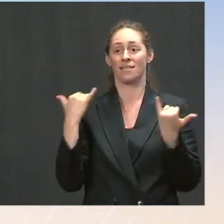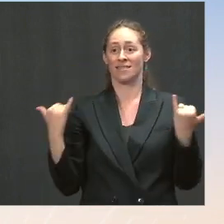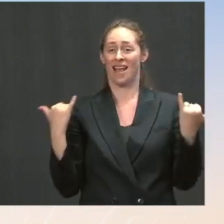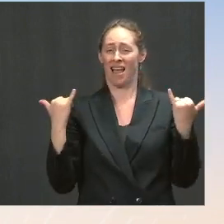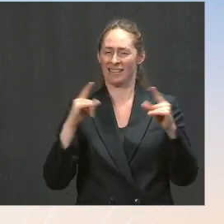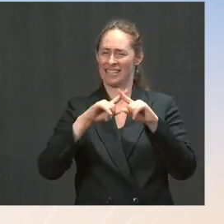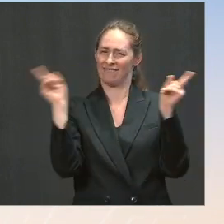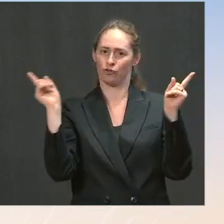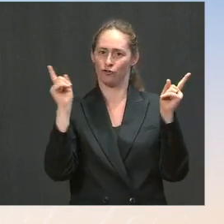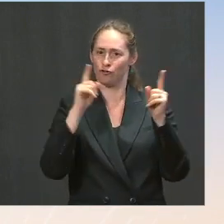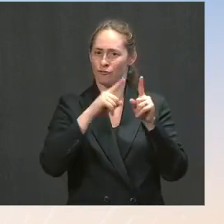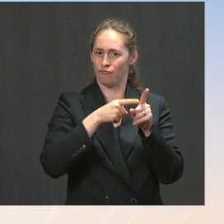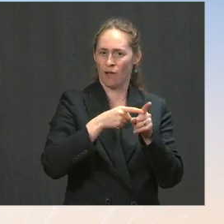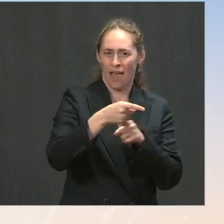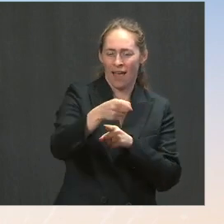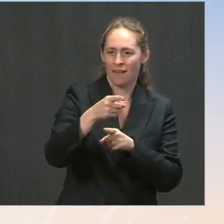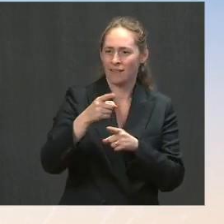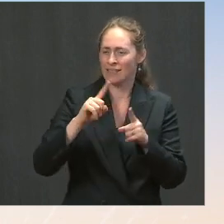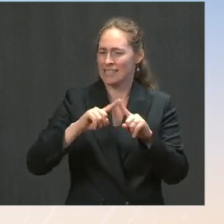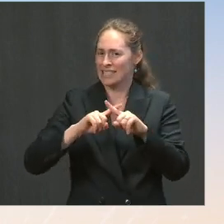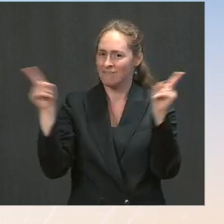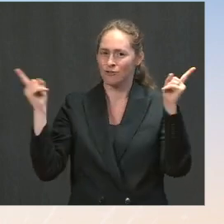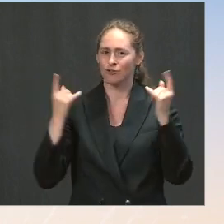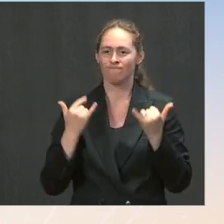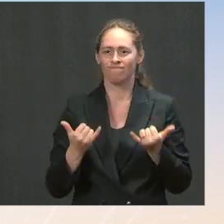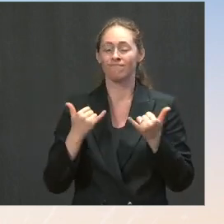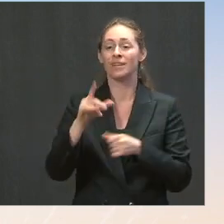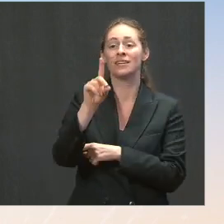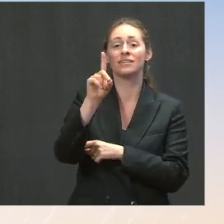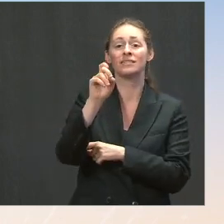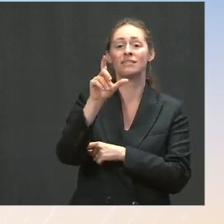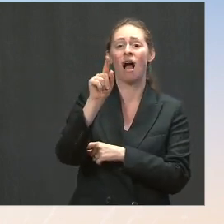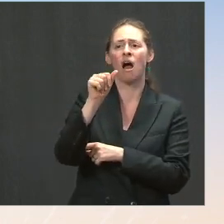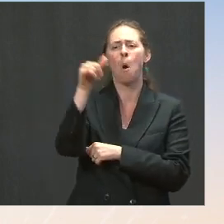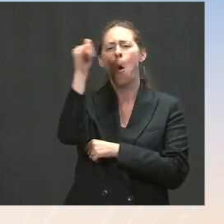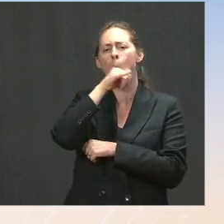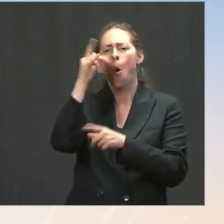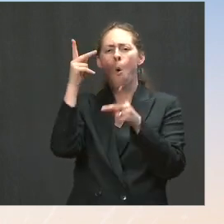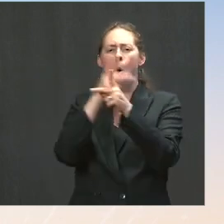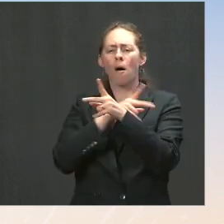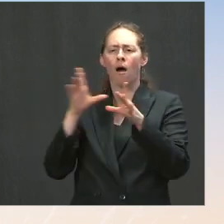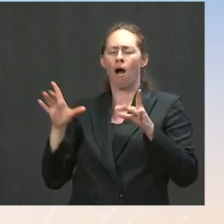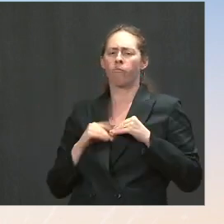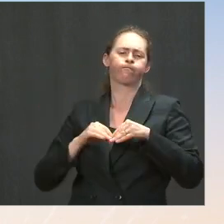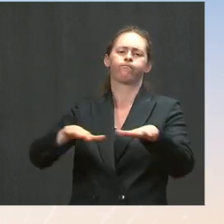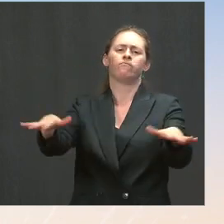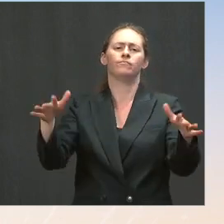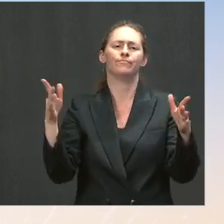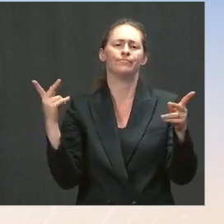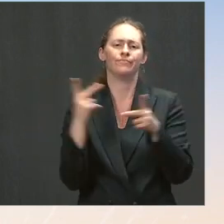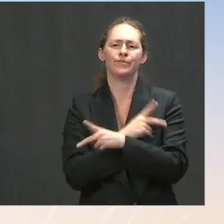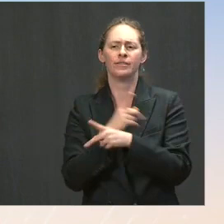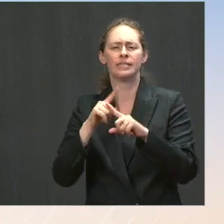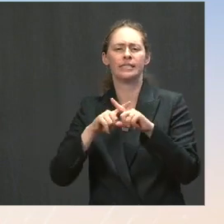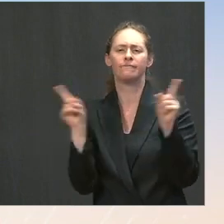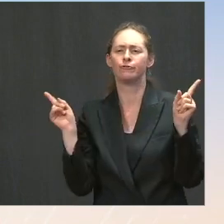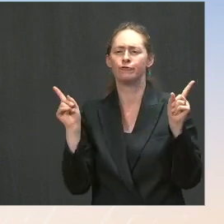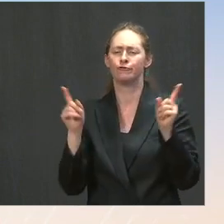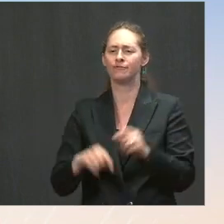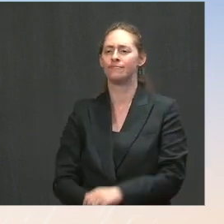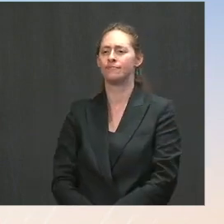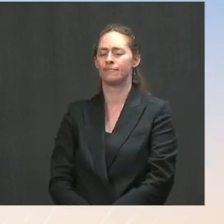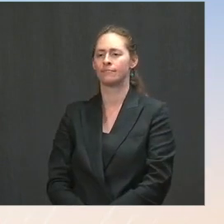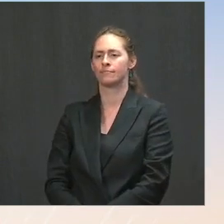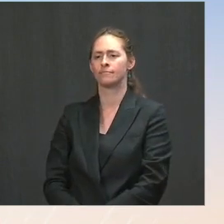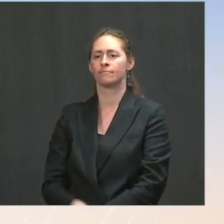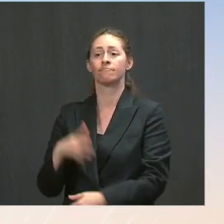we are today. And Delta is more transmissible. It's spreading much more quickly. It was nearly non-existent in the United States back in May. And so my